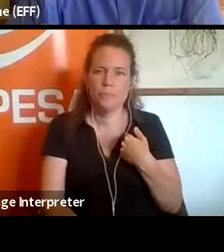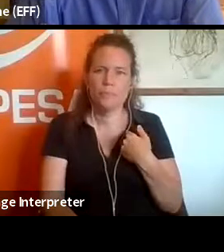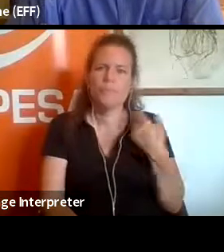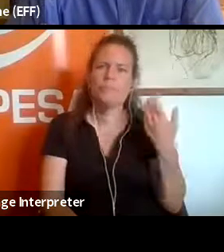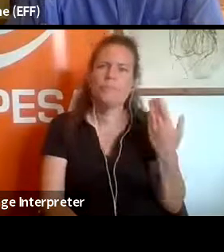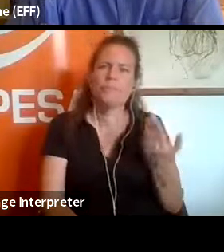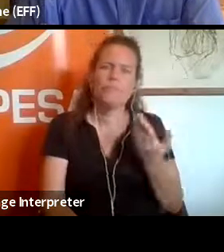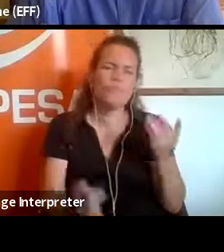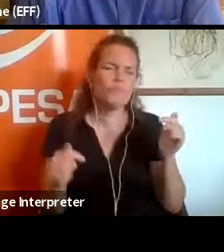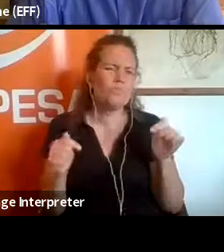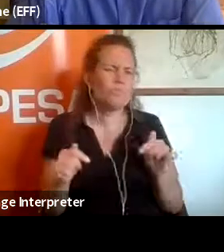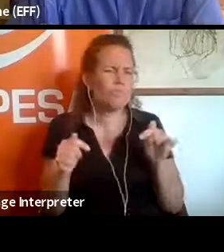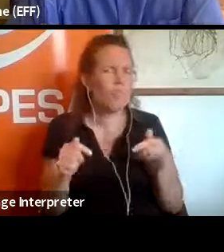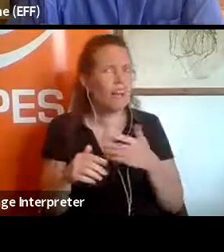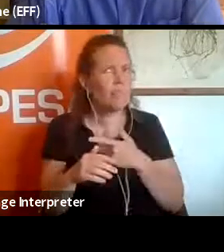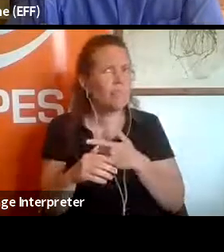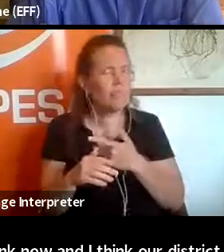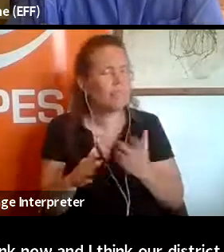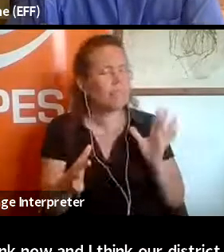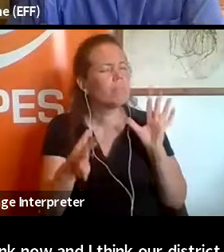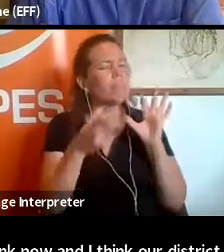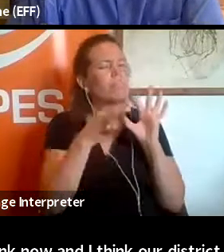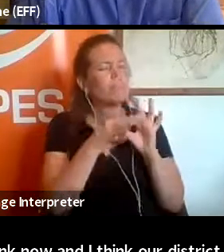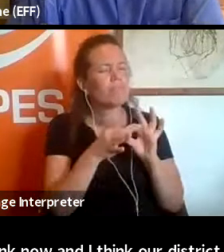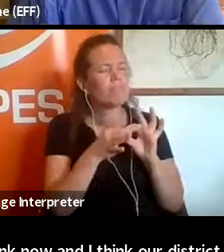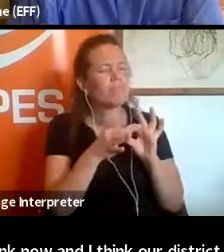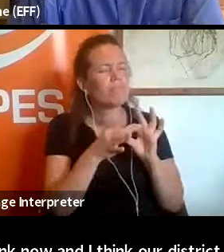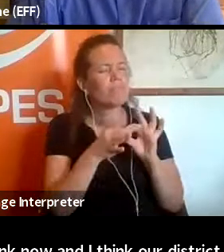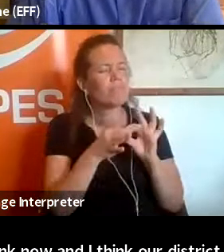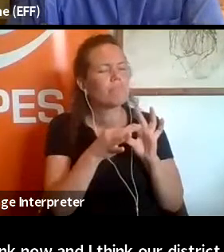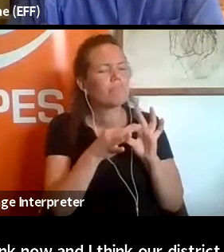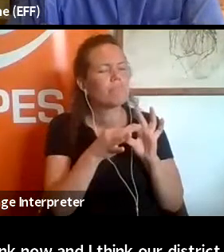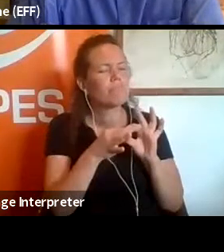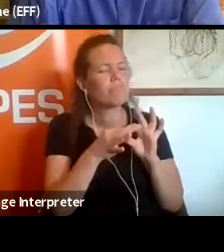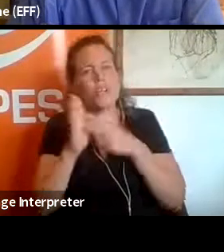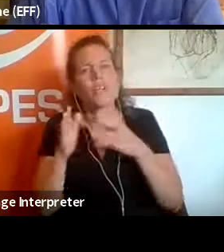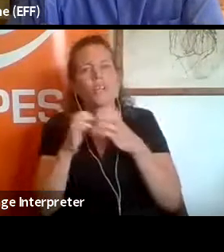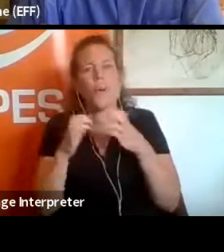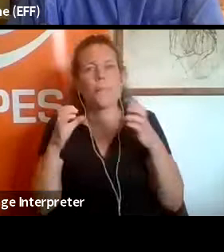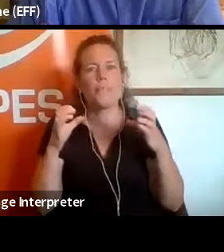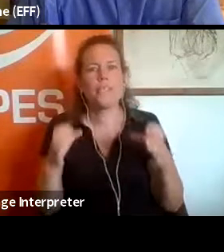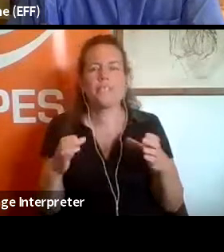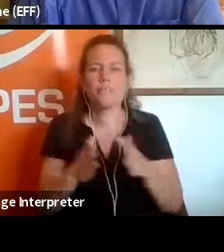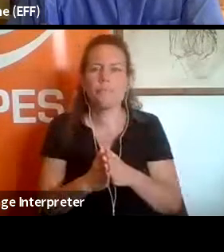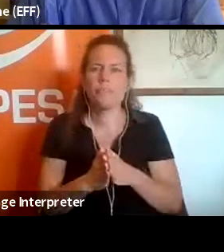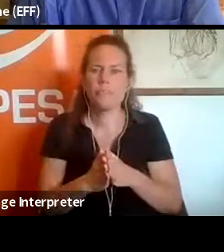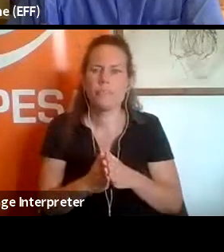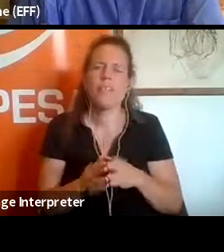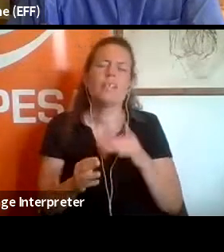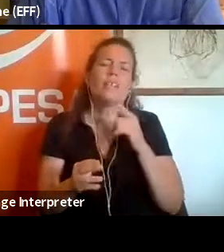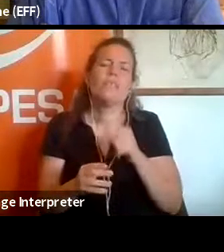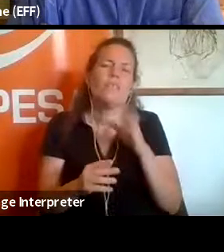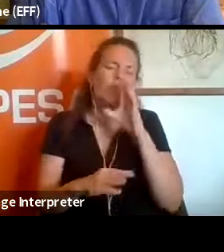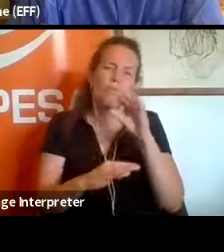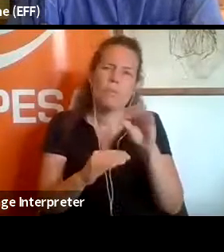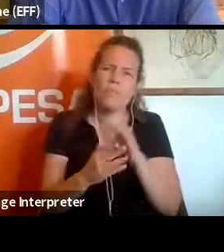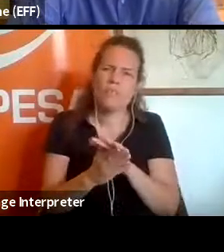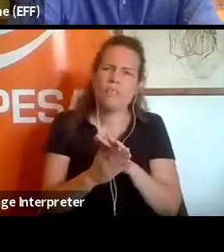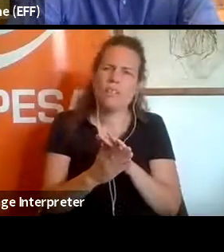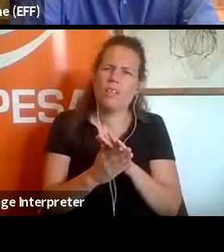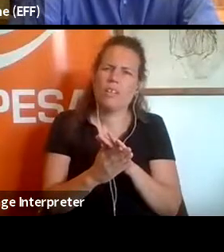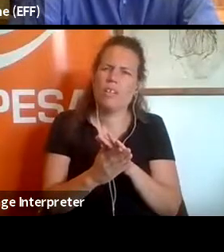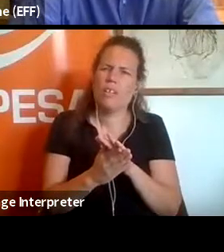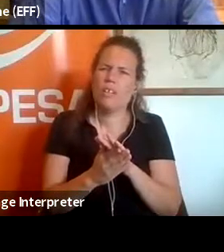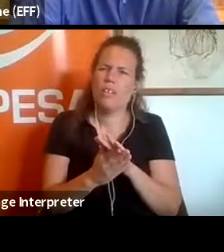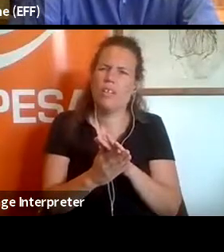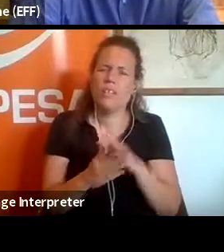now, and I think I've just referred to generally, tech companies, even as we talk about appeals, the truth is, in the continent,